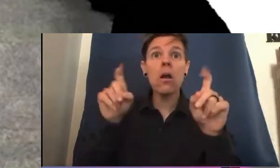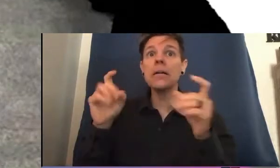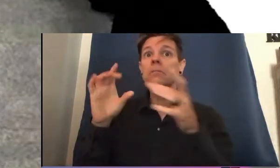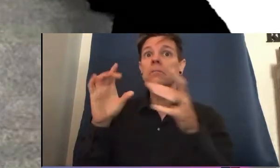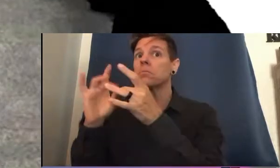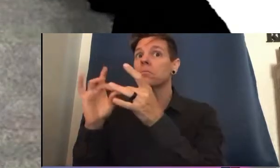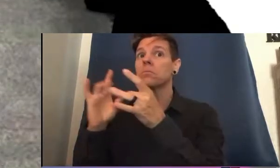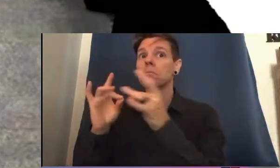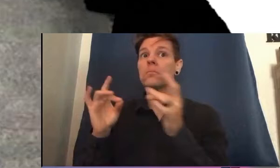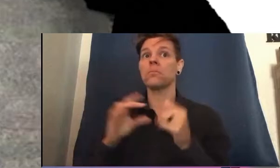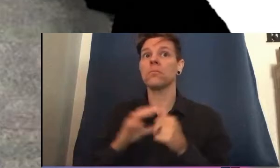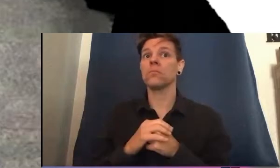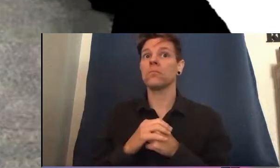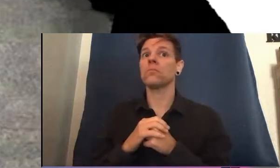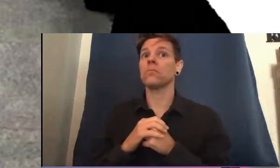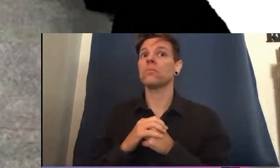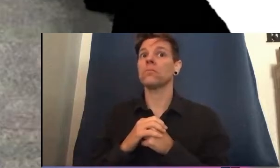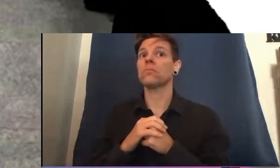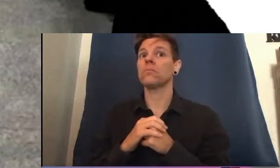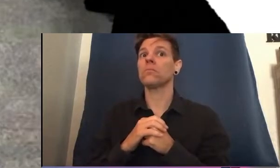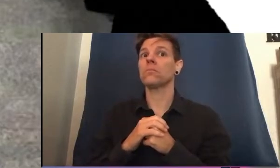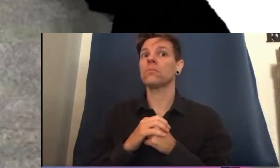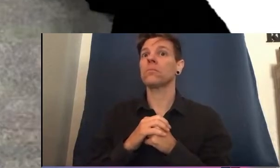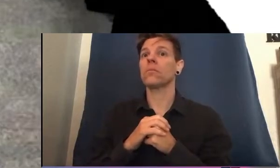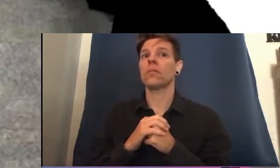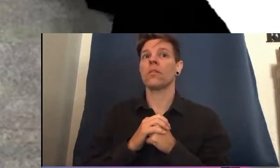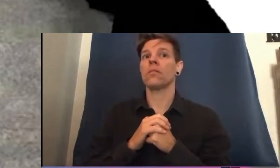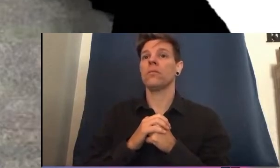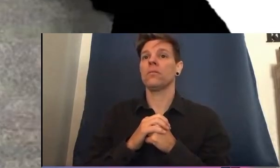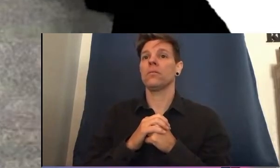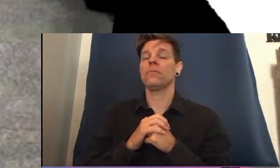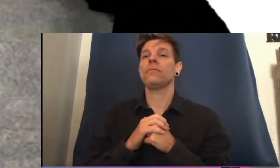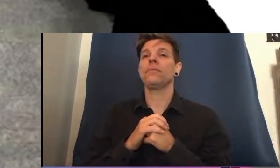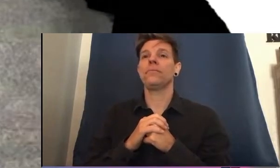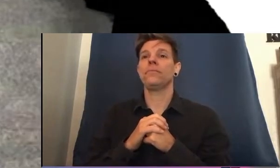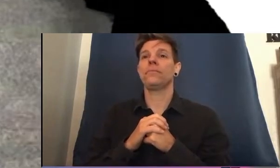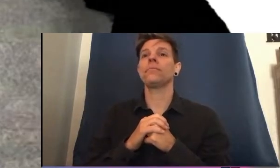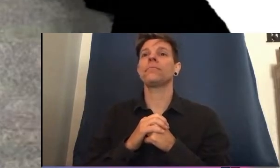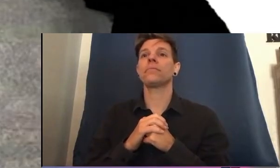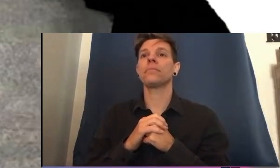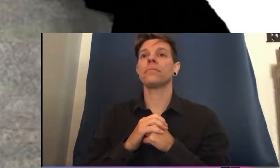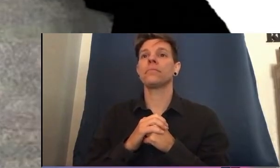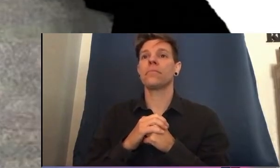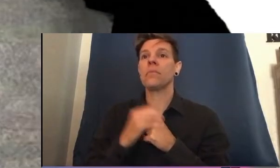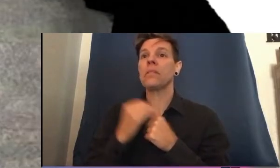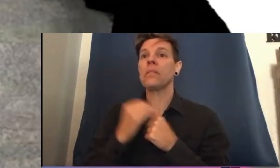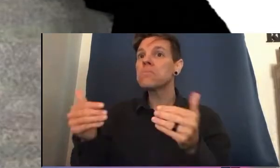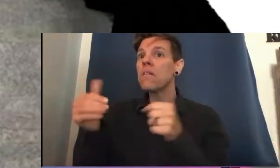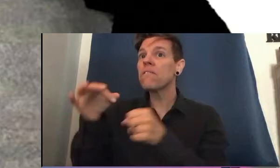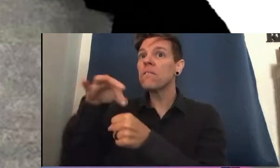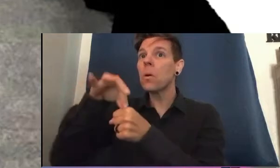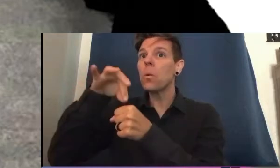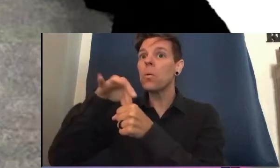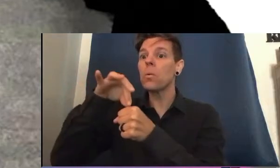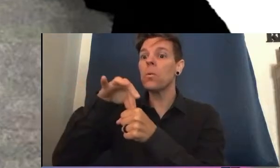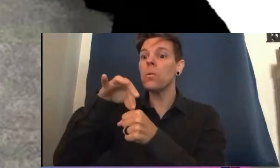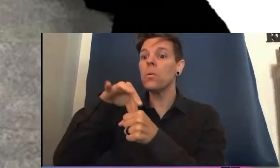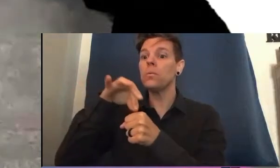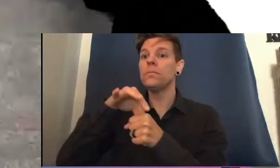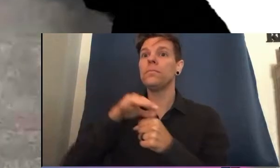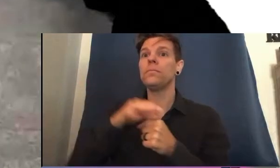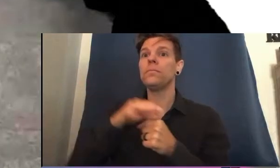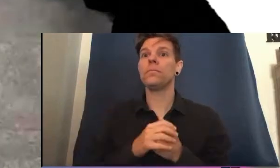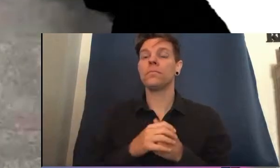Okay. I think we need to vote on this. Entertain a motion and a